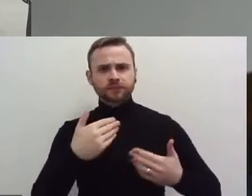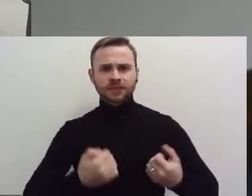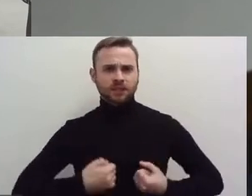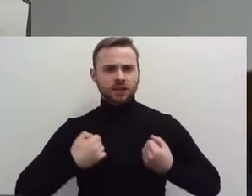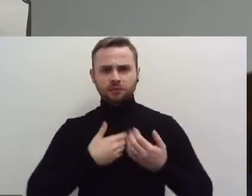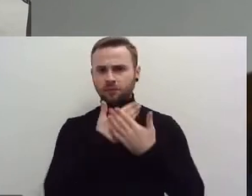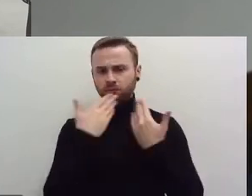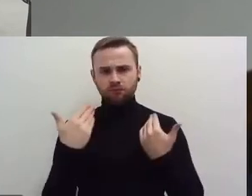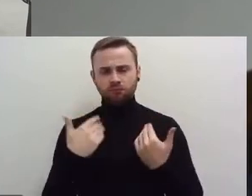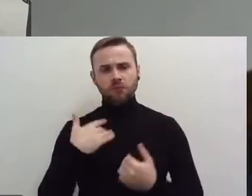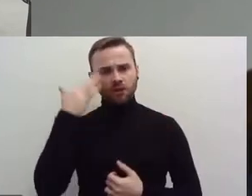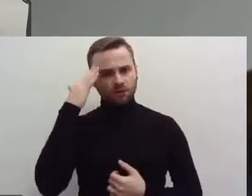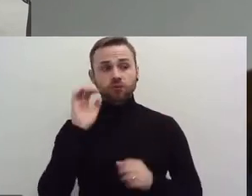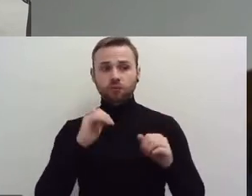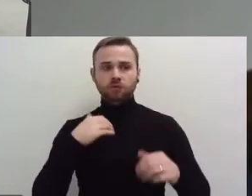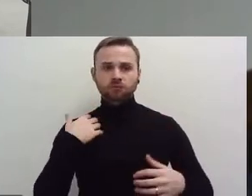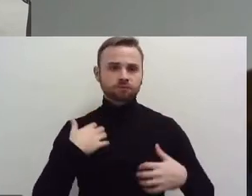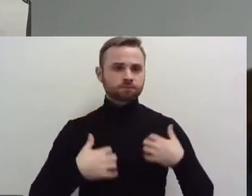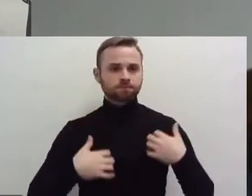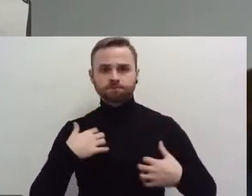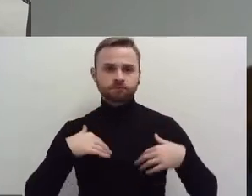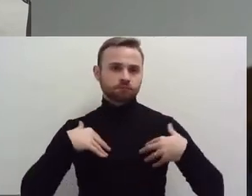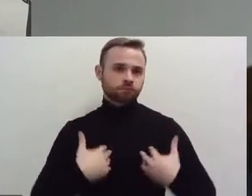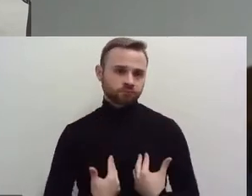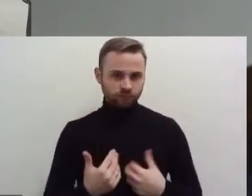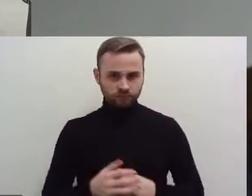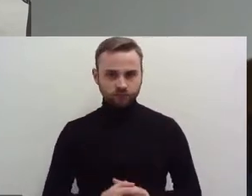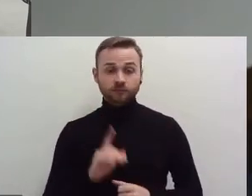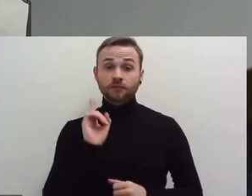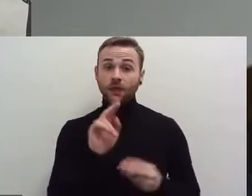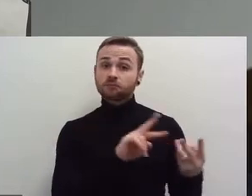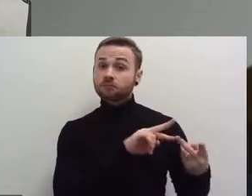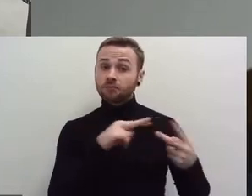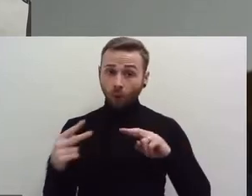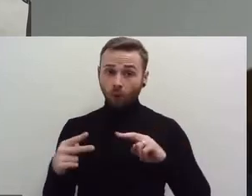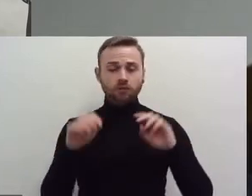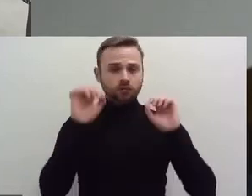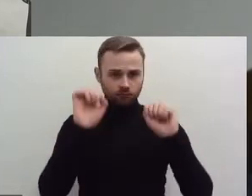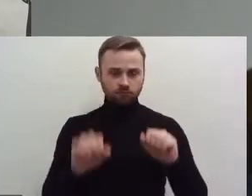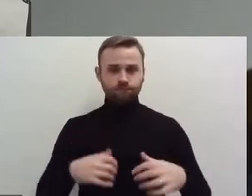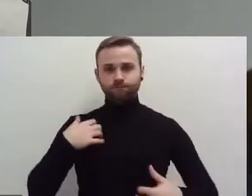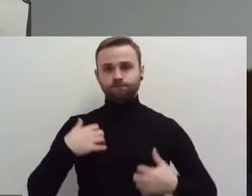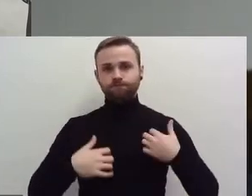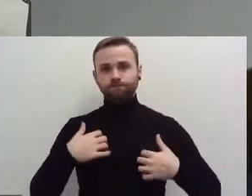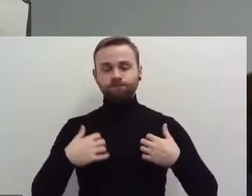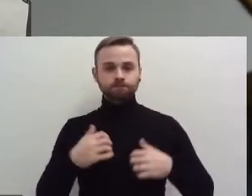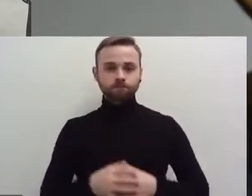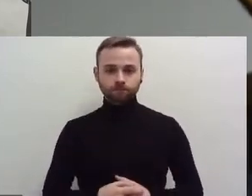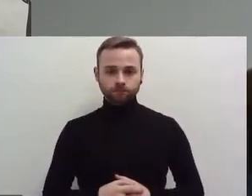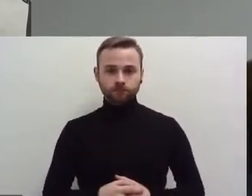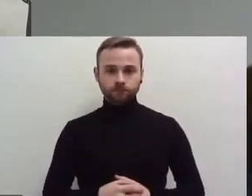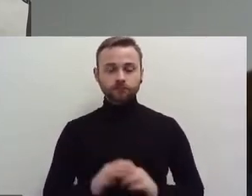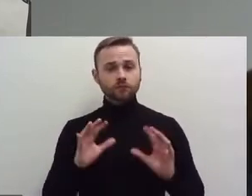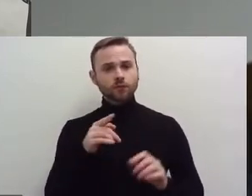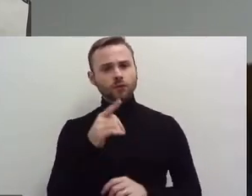meaningful changes. So when we were seeing that there are actually some spaces where real changes can be made, but we do not focus on those